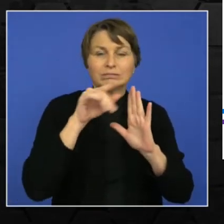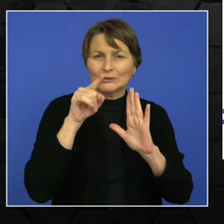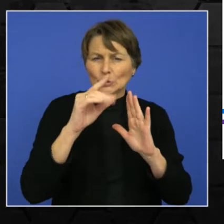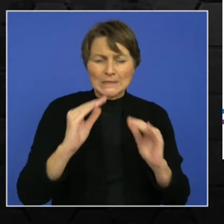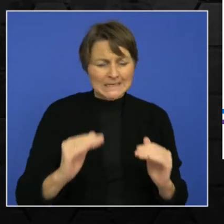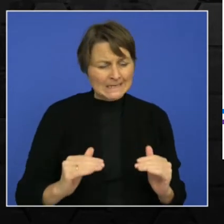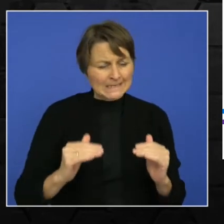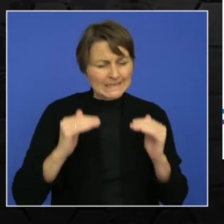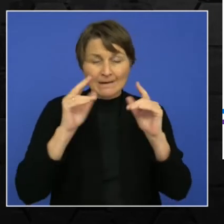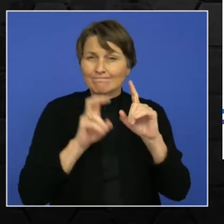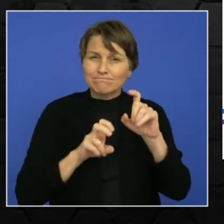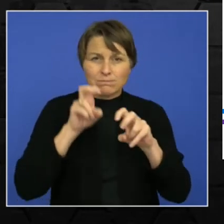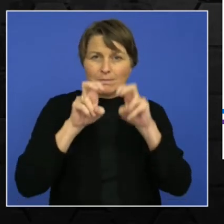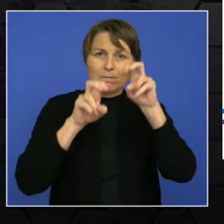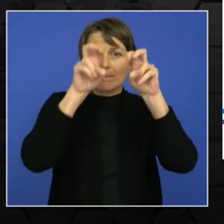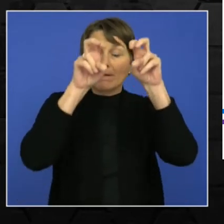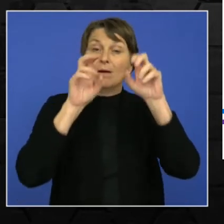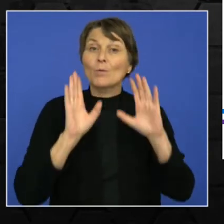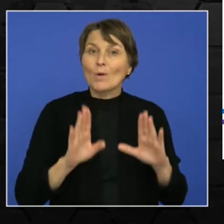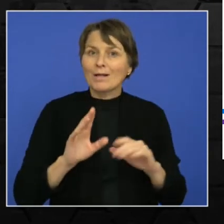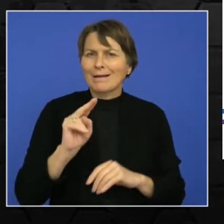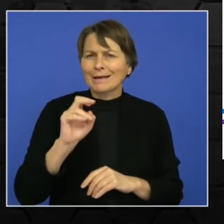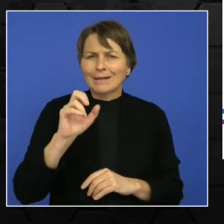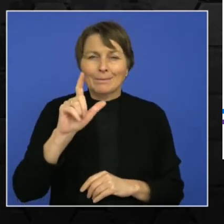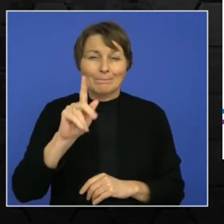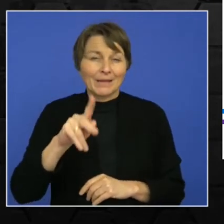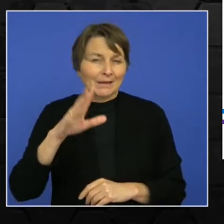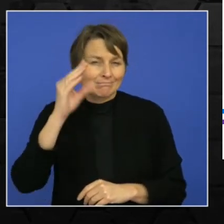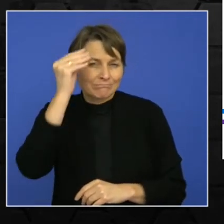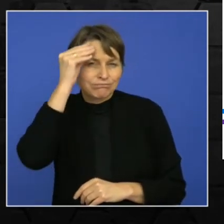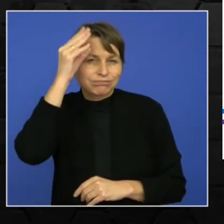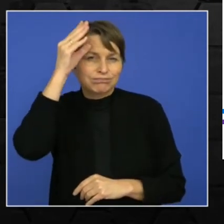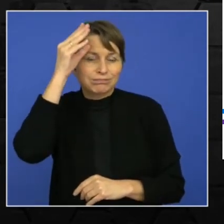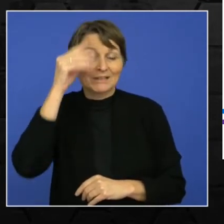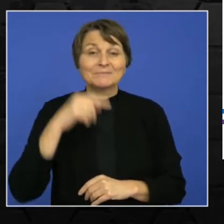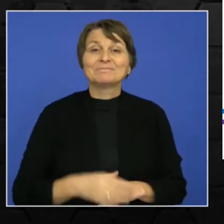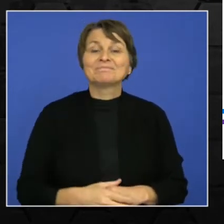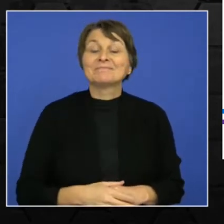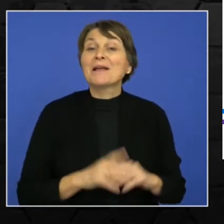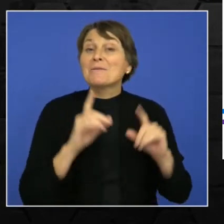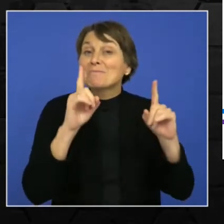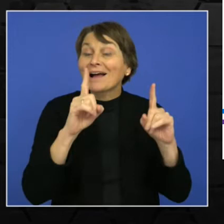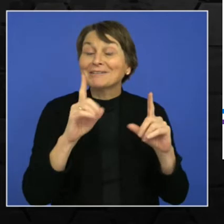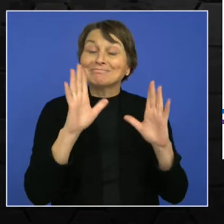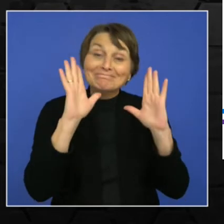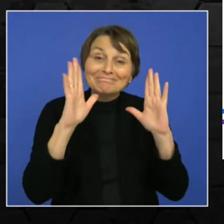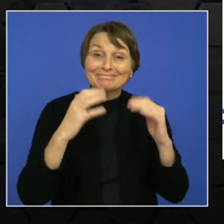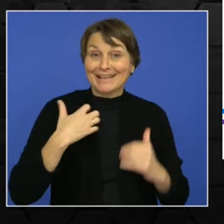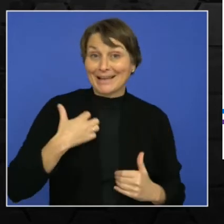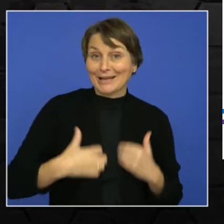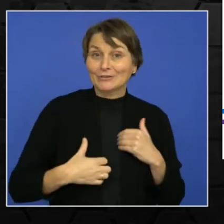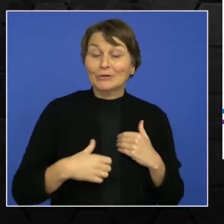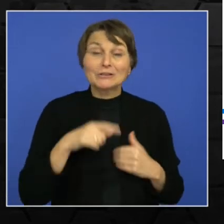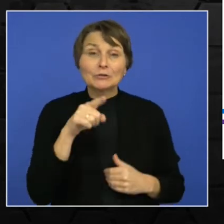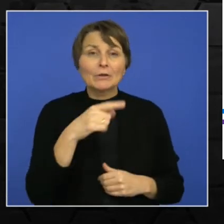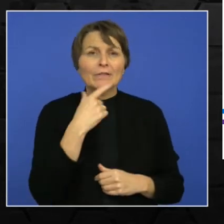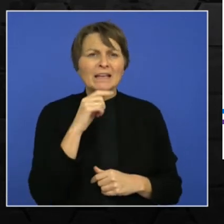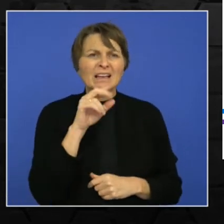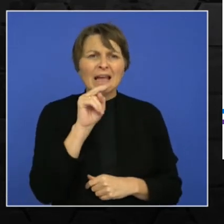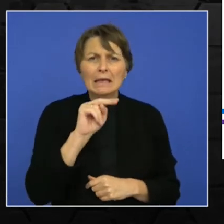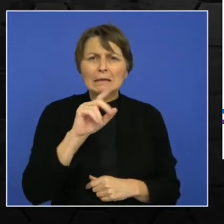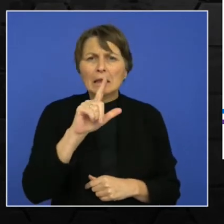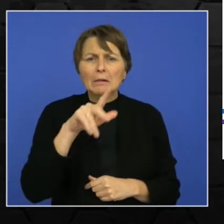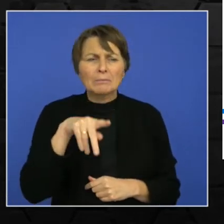lastly, you will never get bored. There is always something new. Like there was a trend of LSTMs, and then when